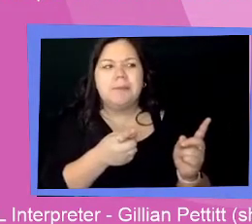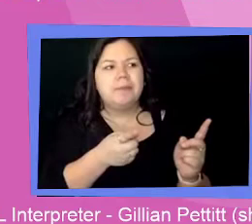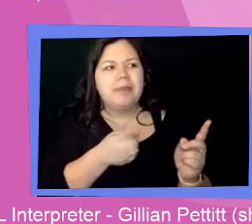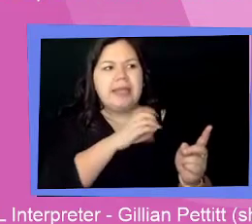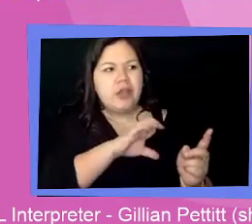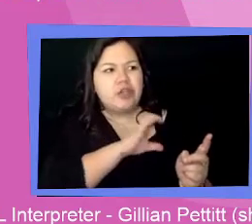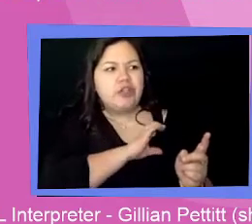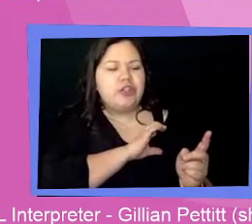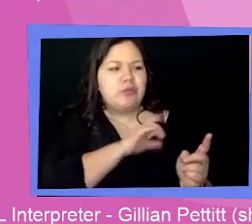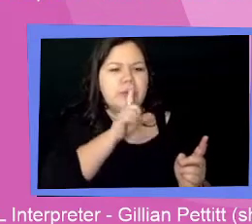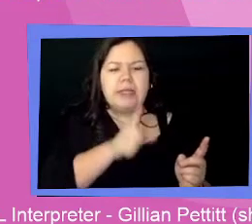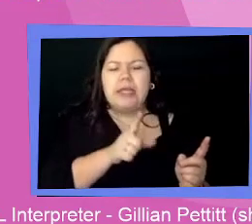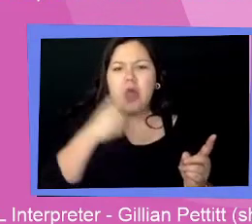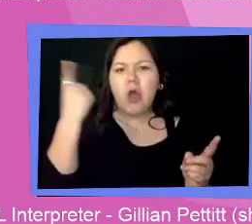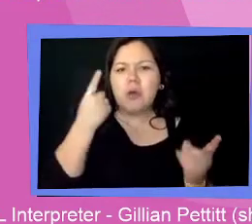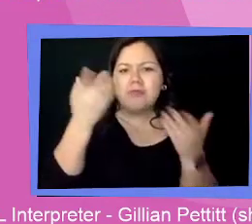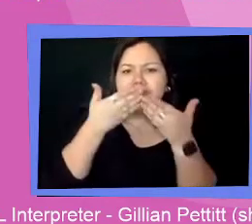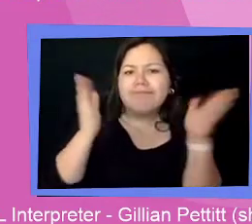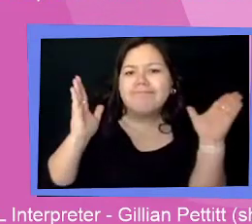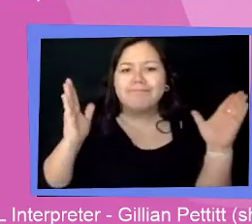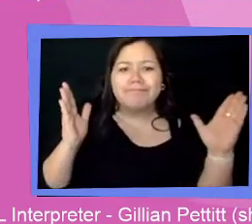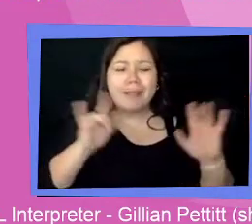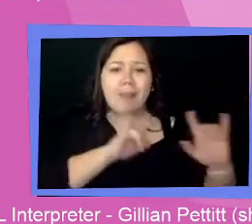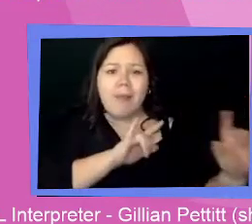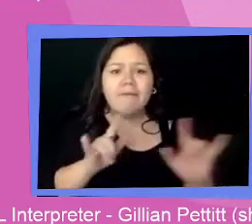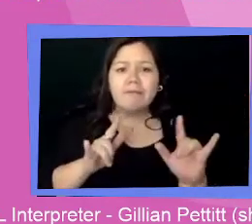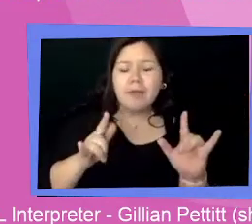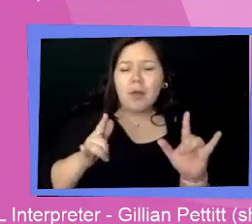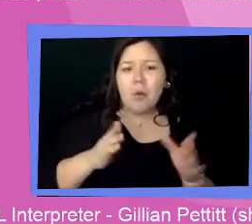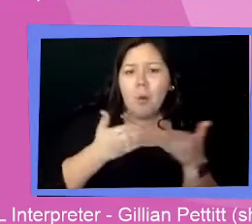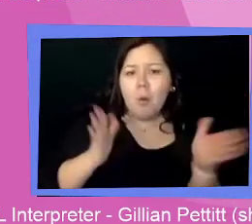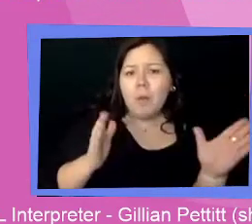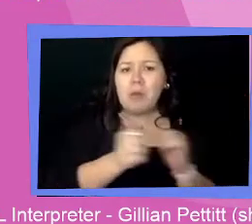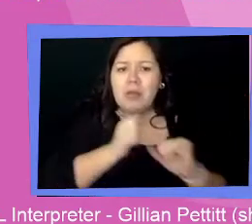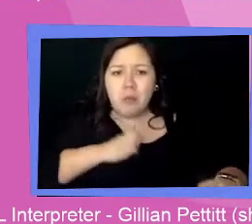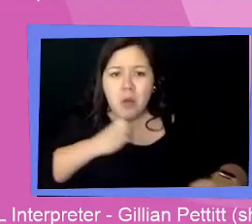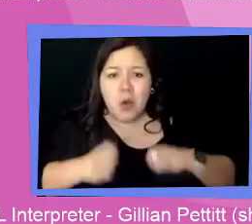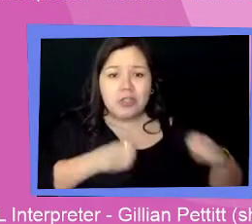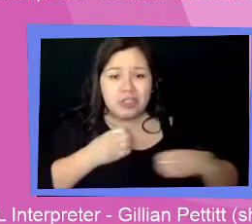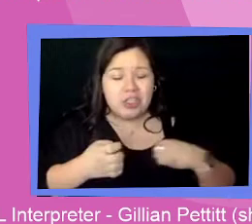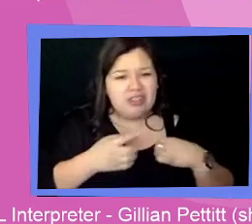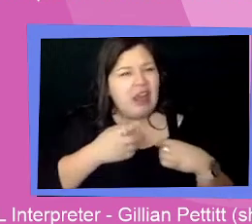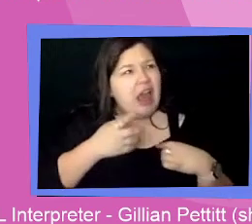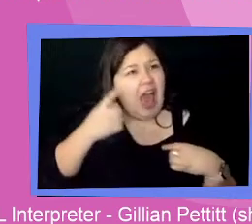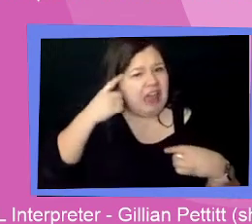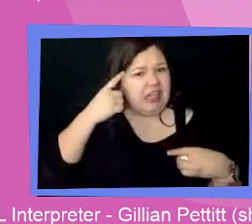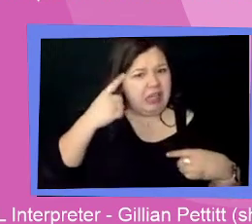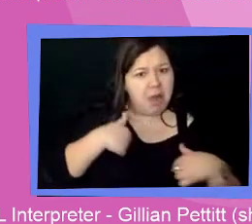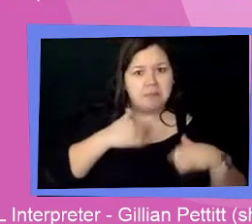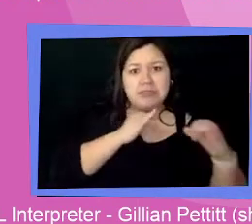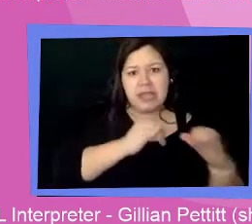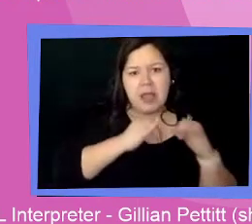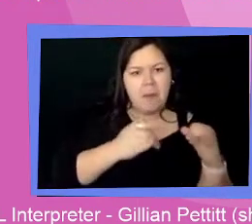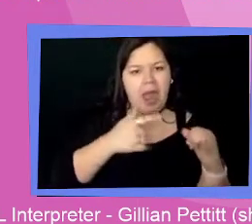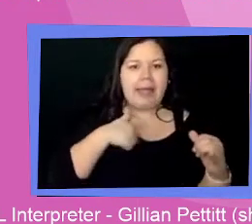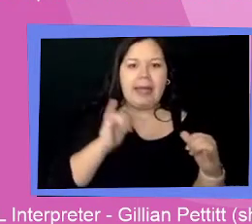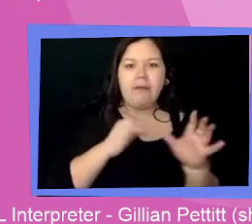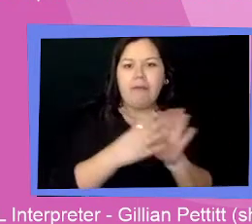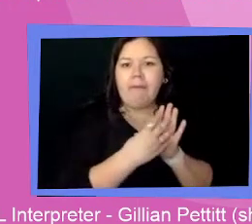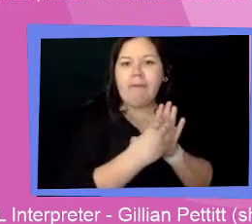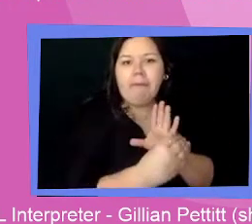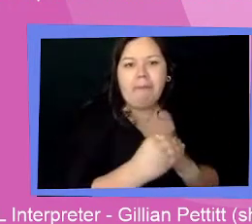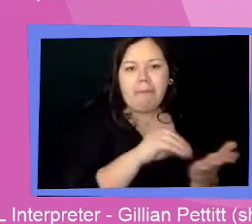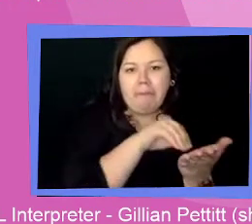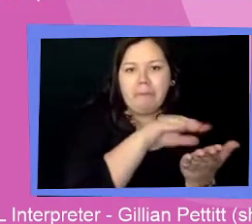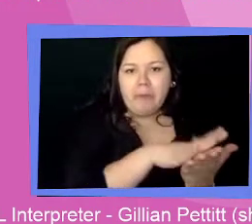quite loving, quite outwardly with their emotions, which I think of myself as that kind of person. But the